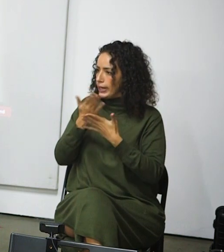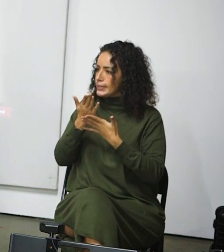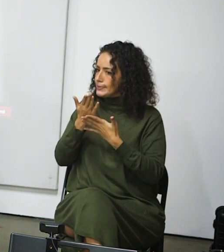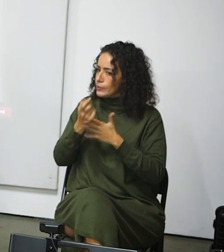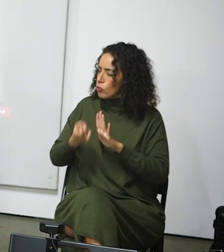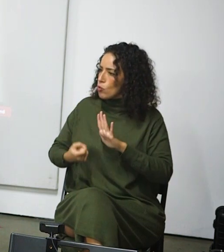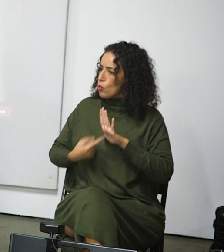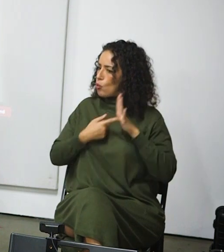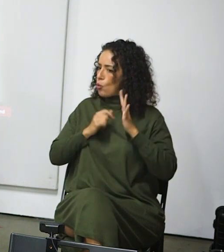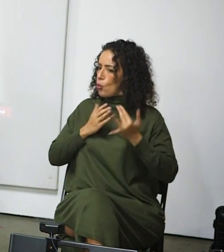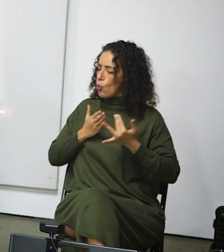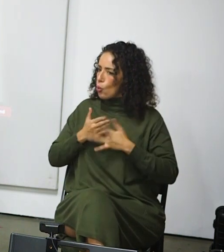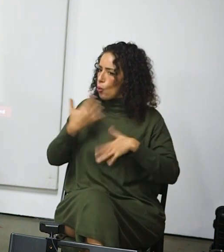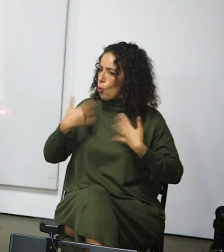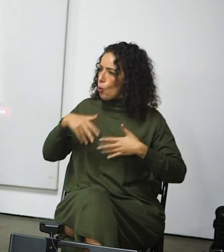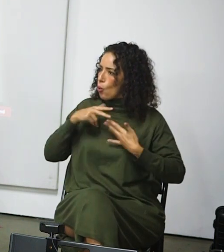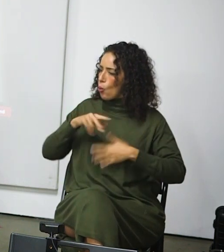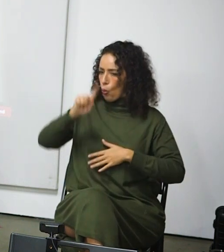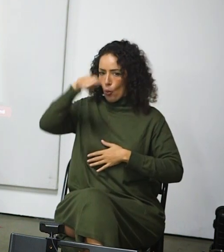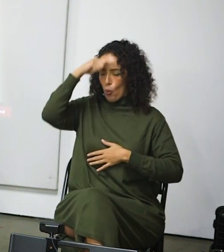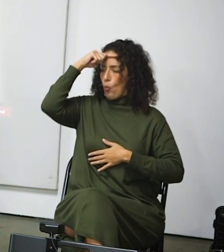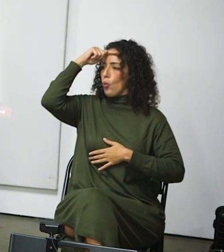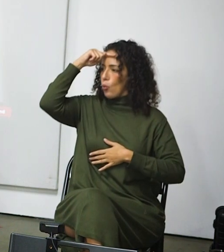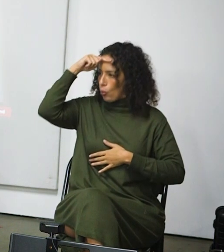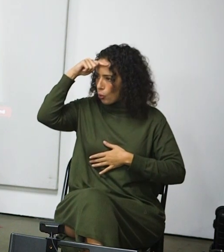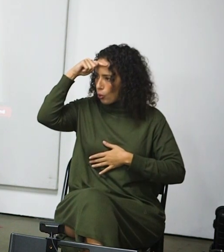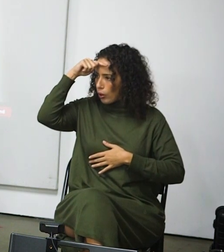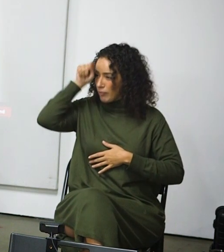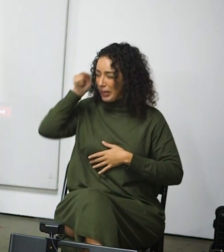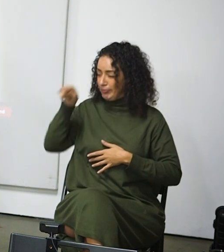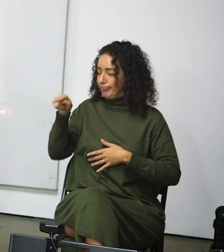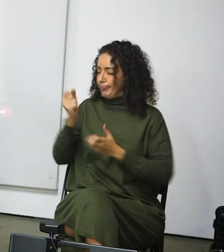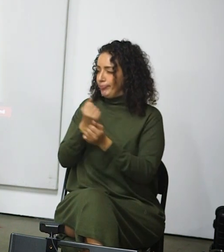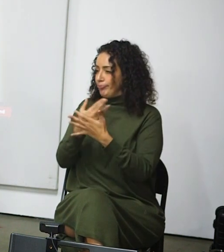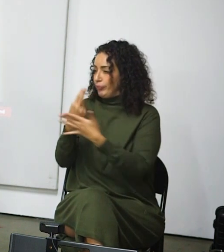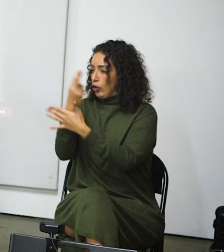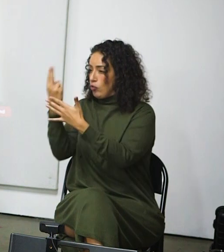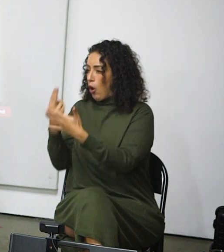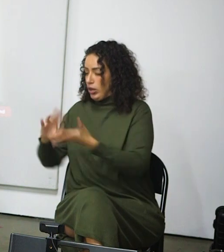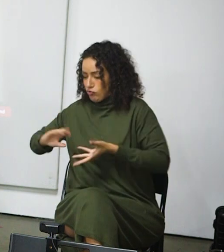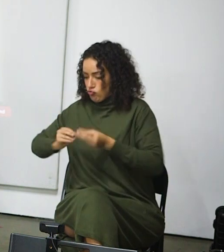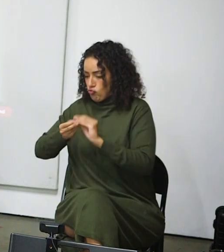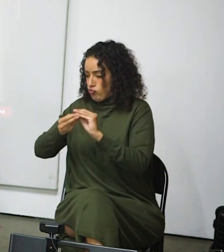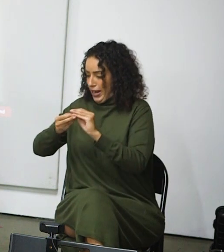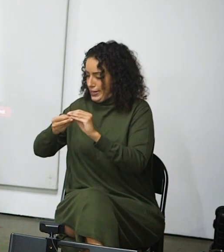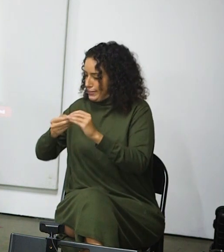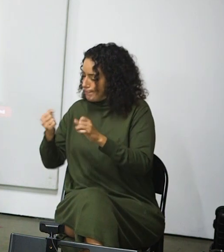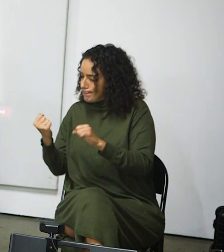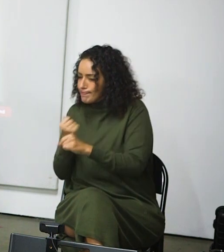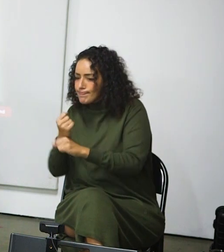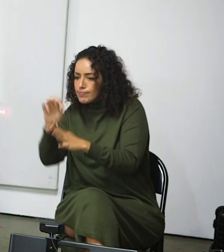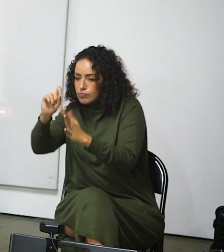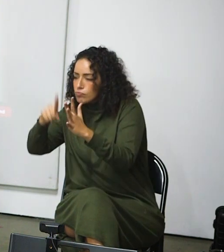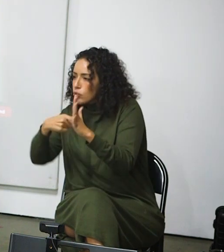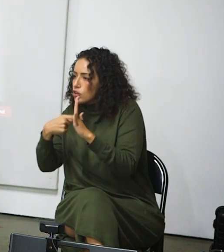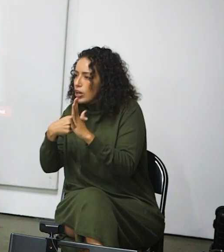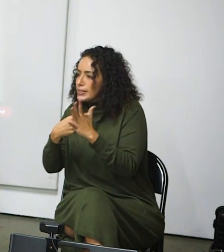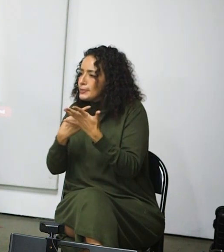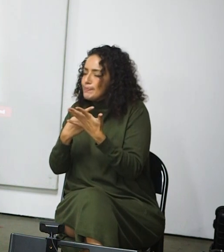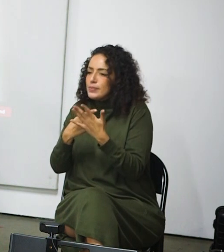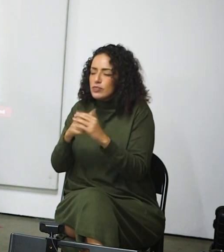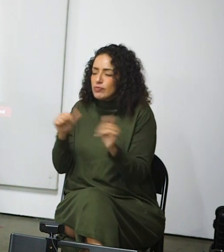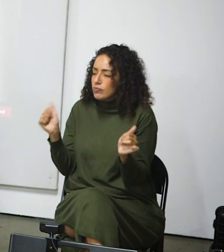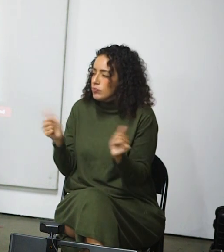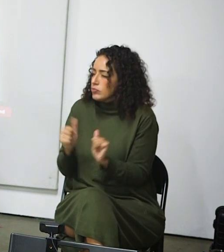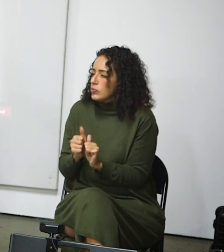for them is that they quite often have very little choice about the venues that they use, because we don't have a lot of, especially in Edinburgh, we don't have a lot